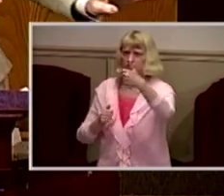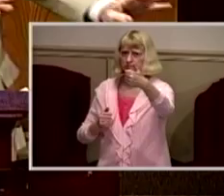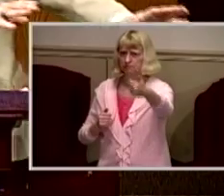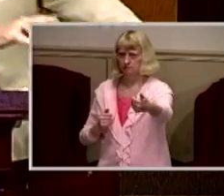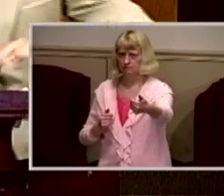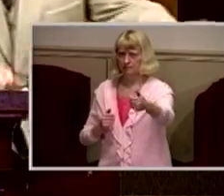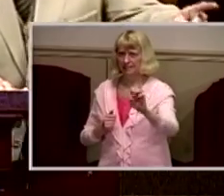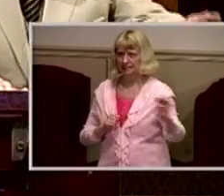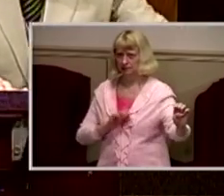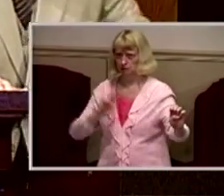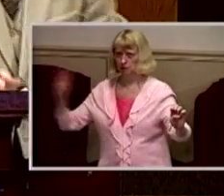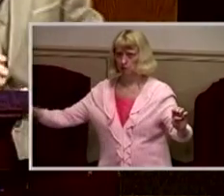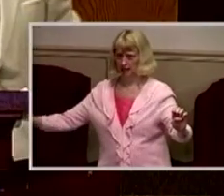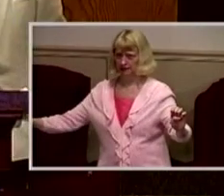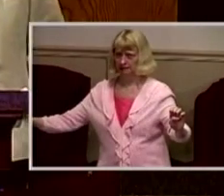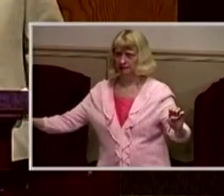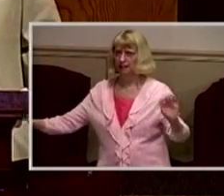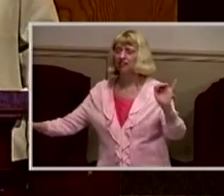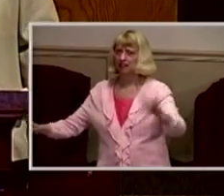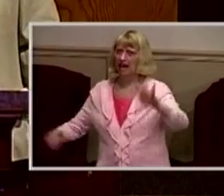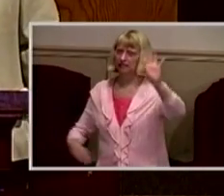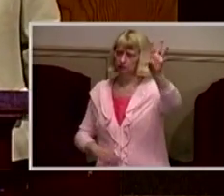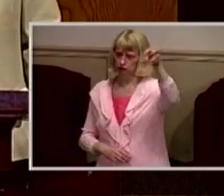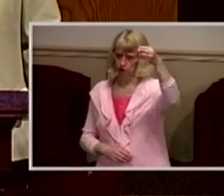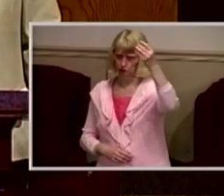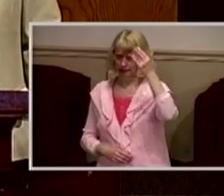the east is from the west. That's grace.